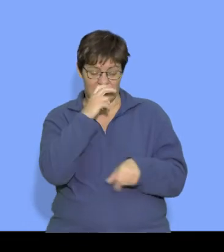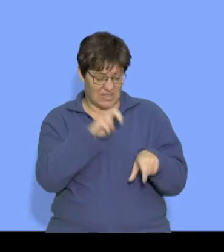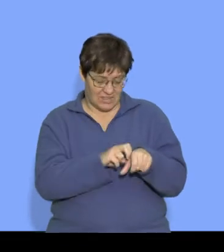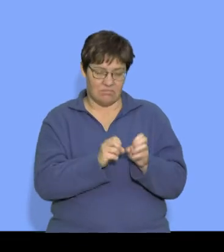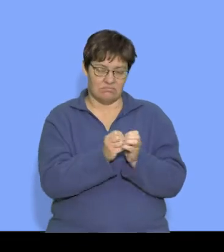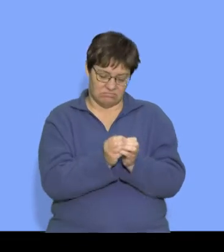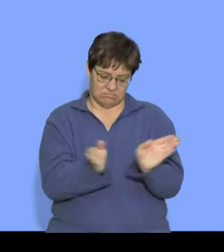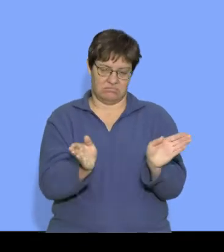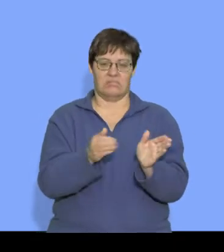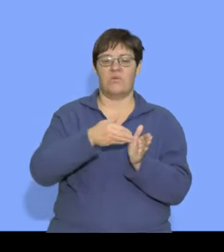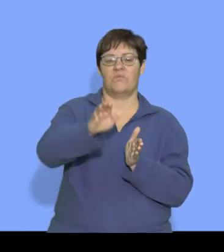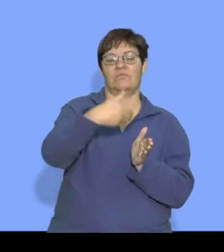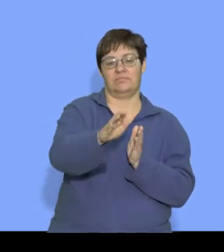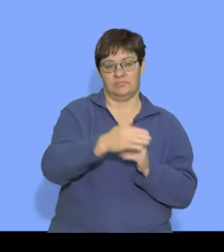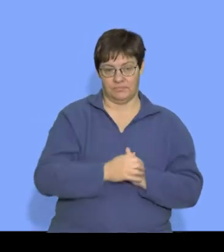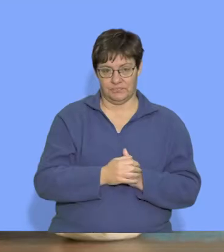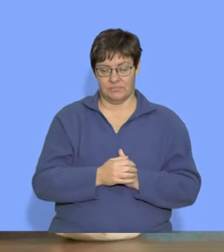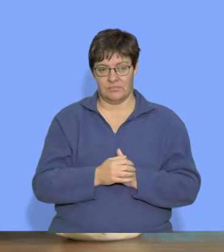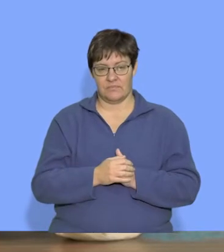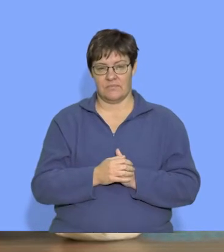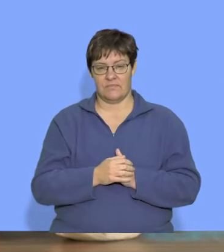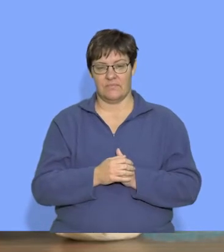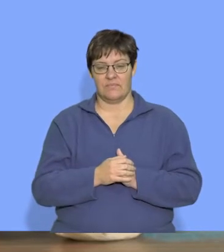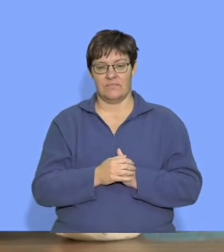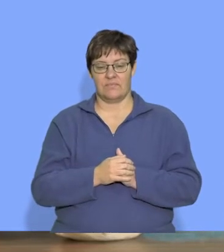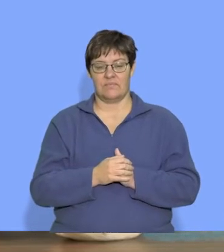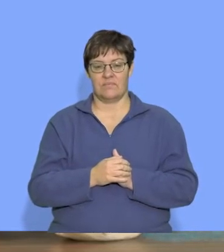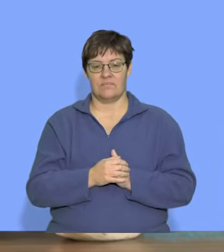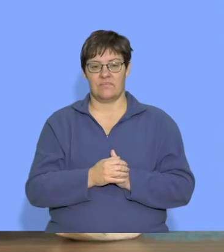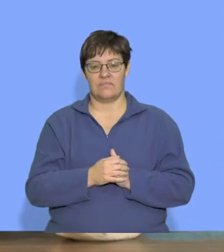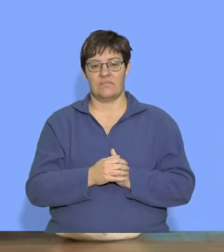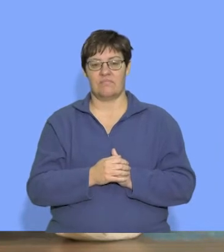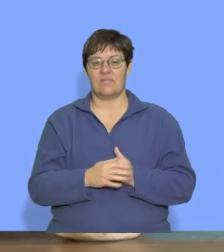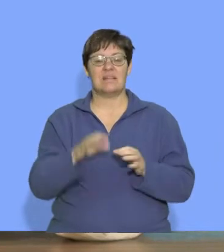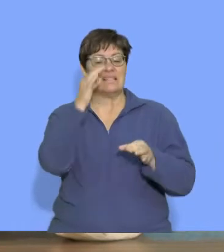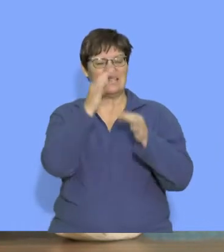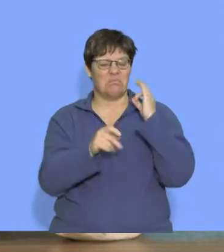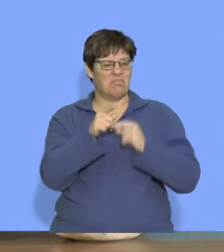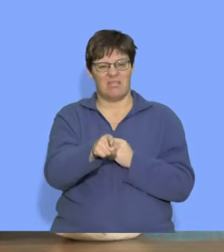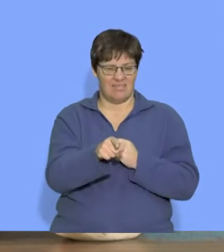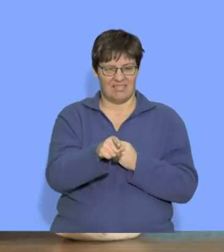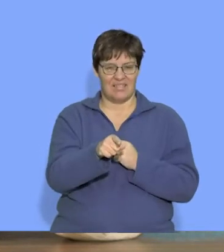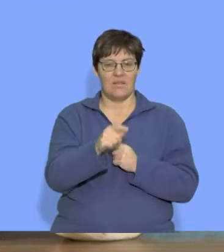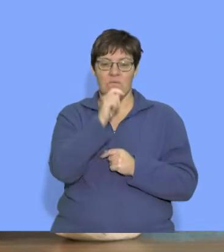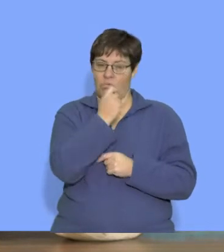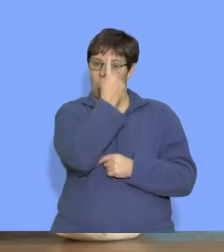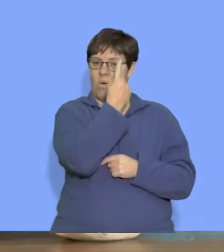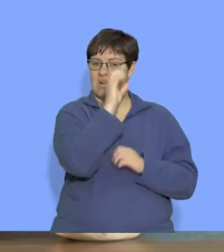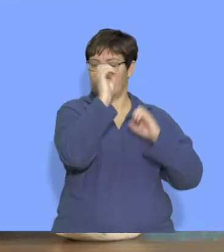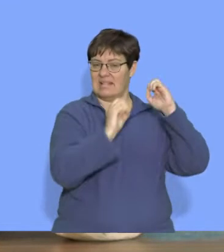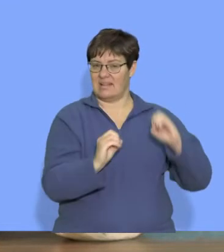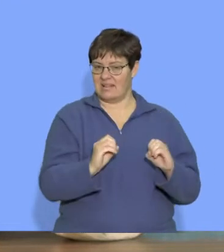to release the waste products that are not needed. So guys, again, a simple organism that is